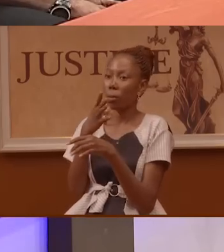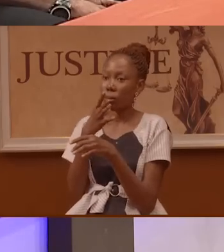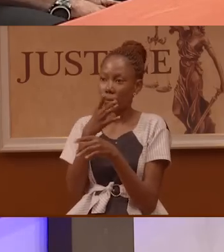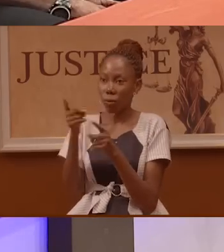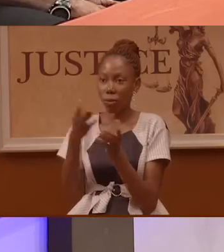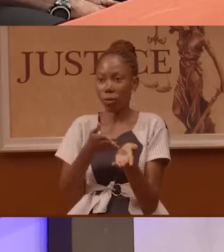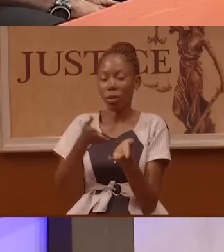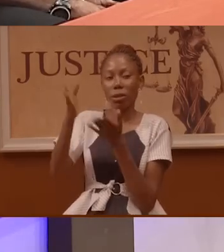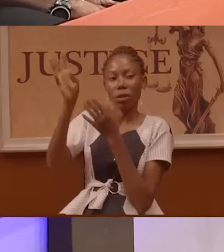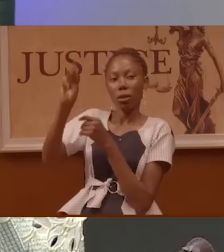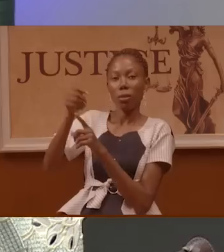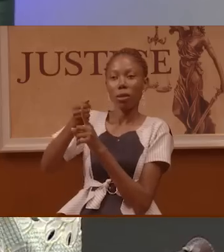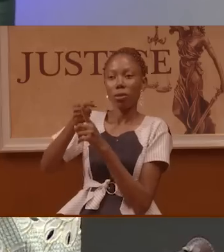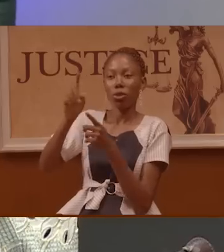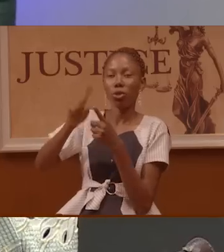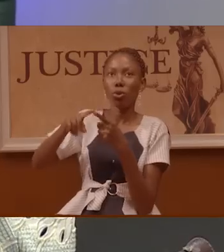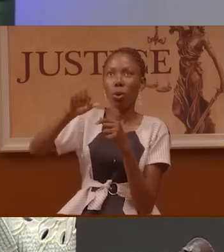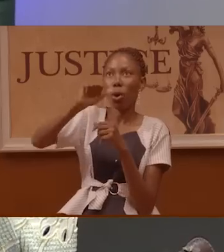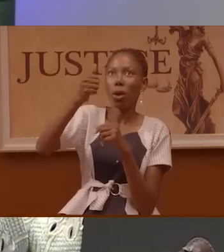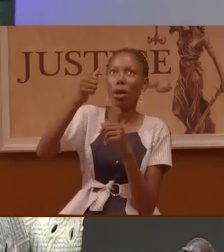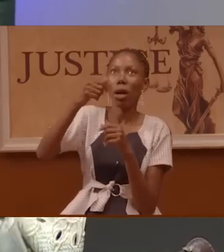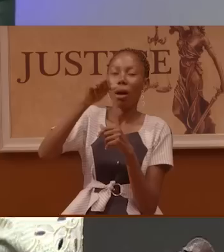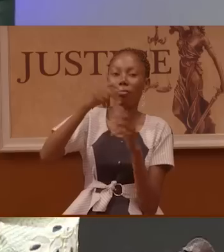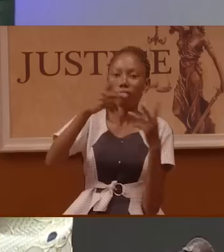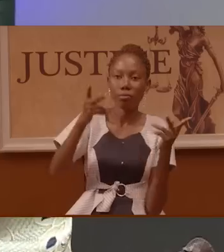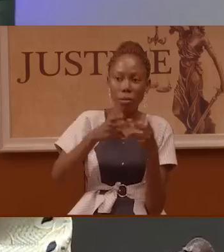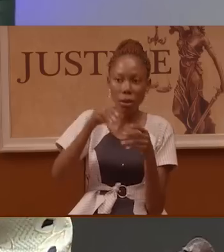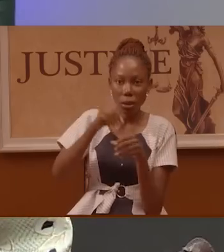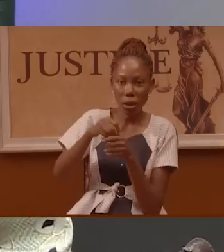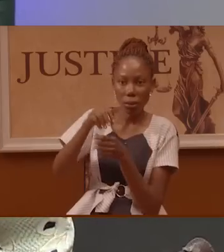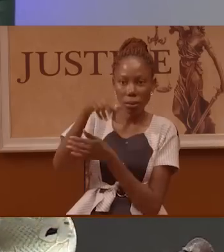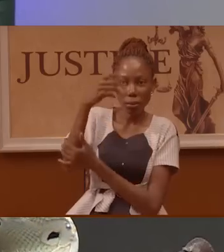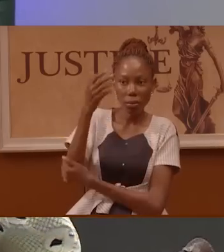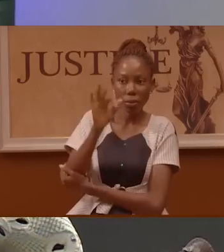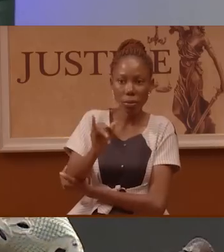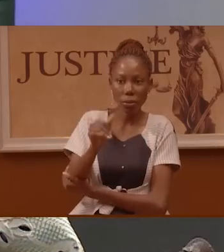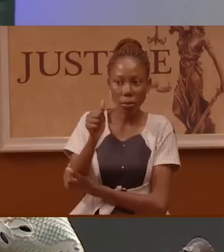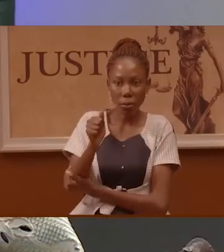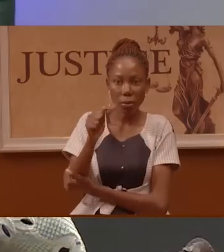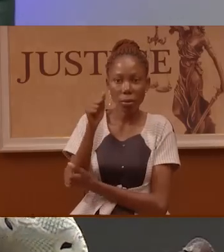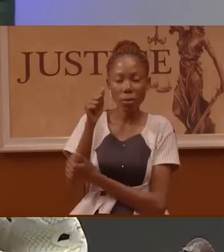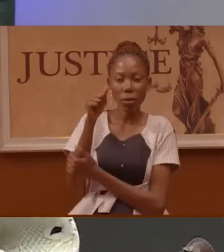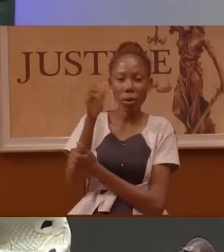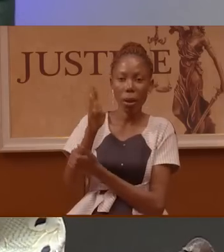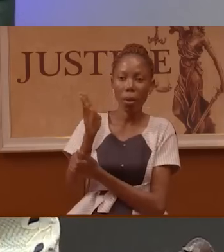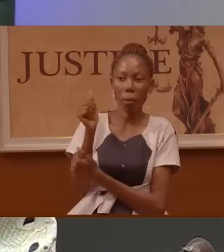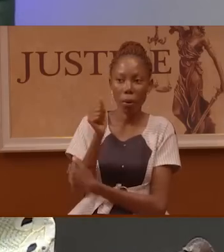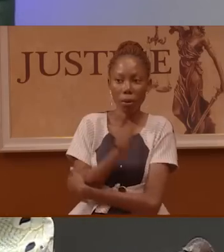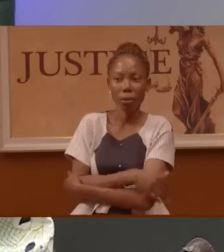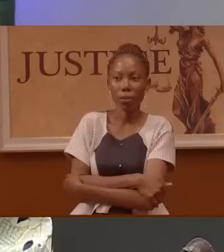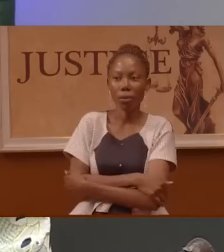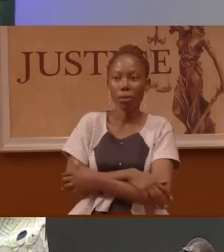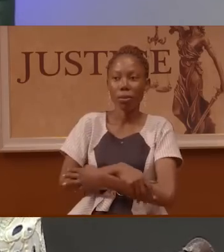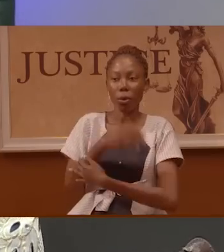mediation center, Yaba. That time, I don't know what is happening around them, because my father died in